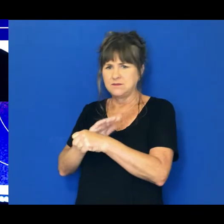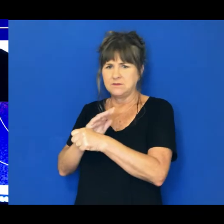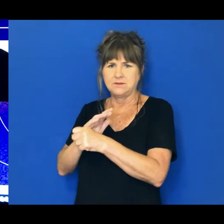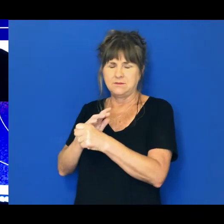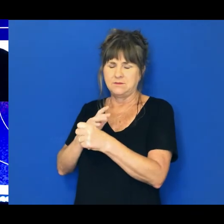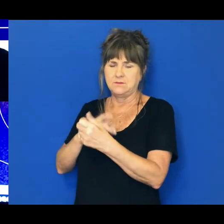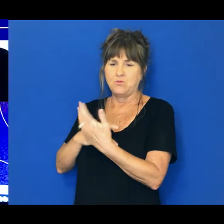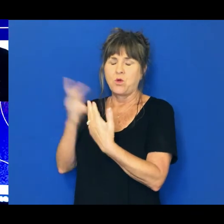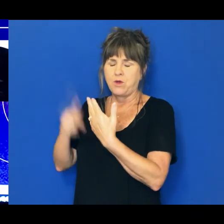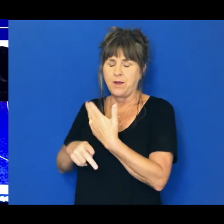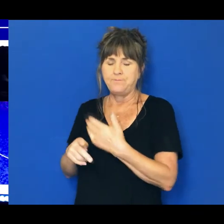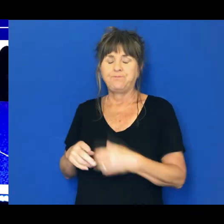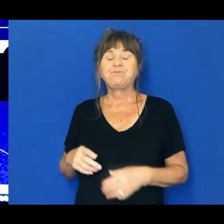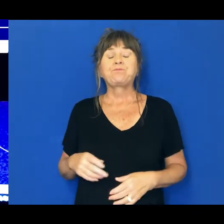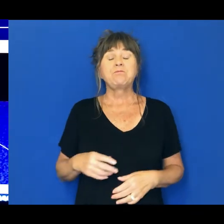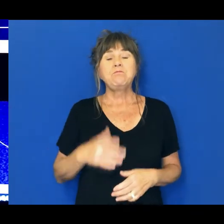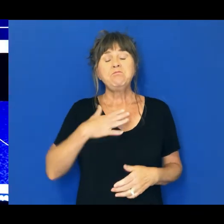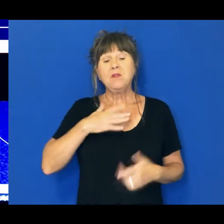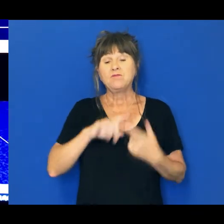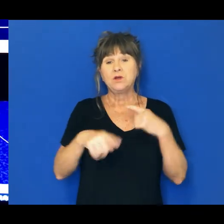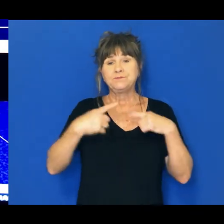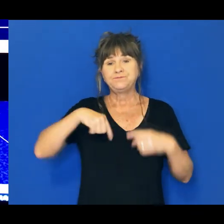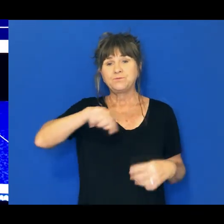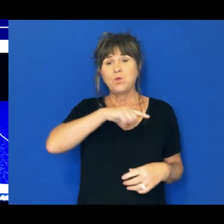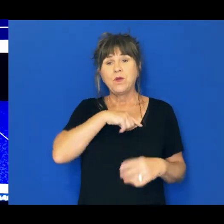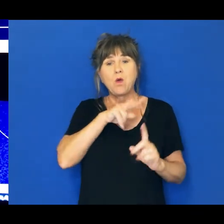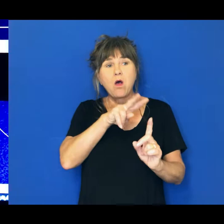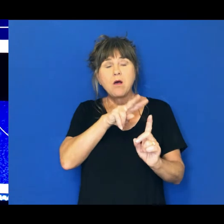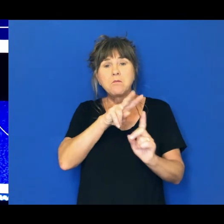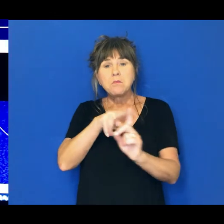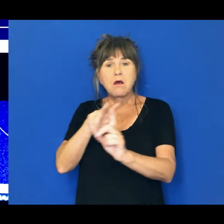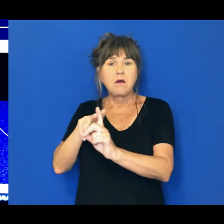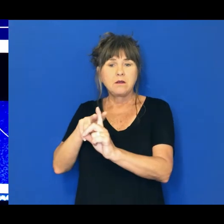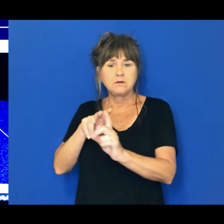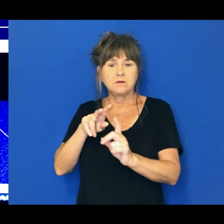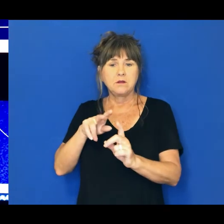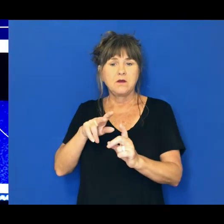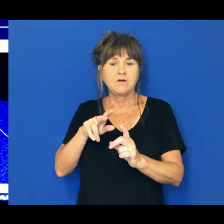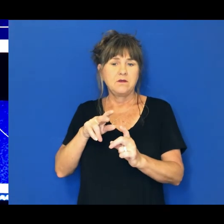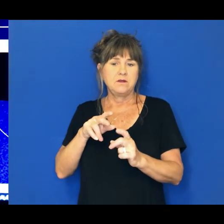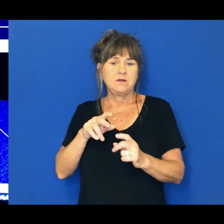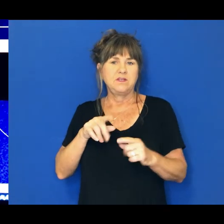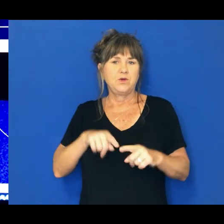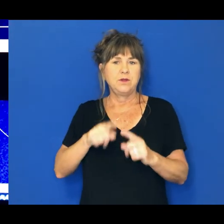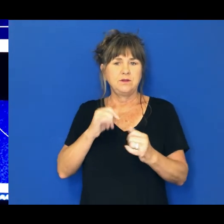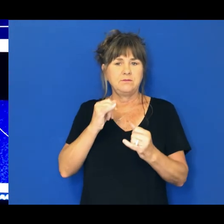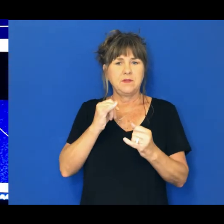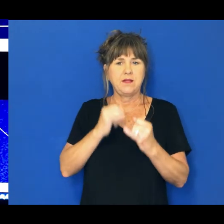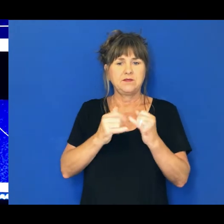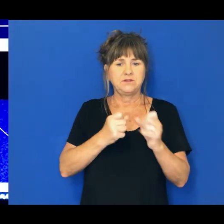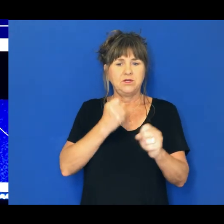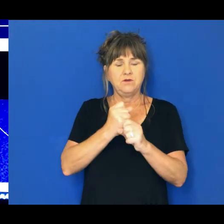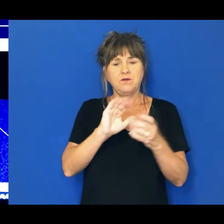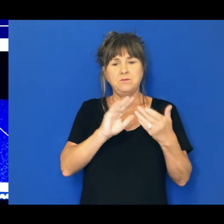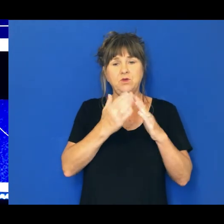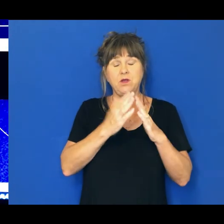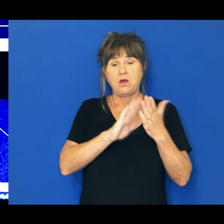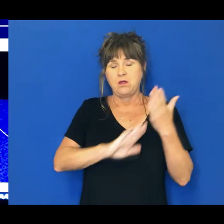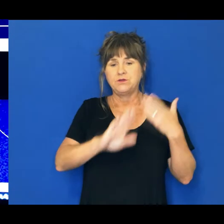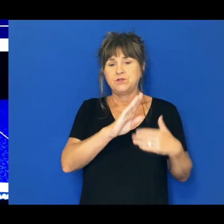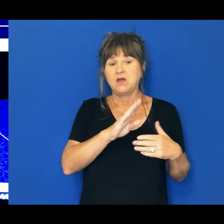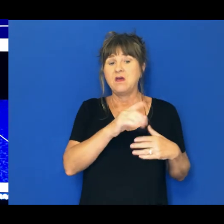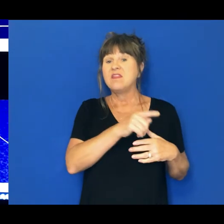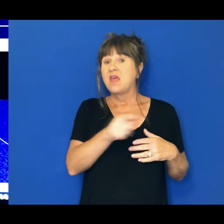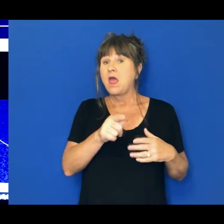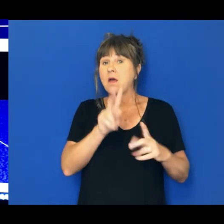State. And some friends of mine, we were all applying for the last 2 years of our college, our education, and they